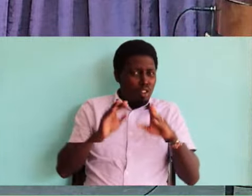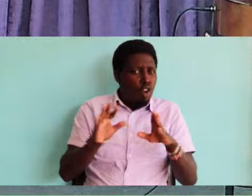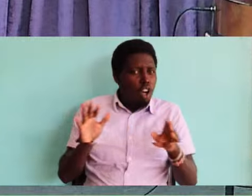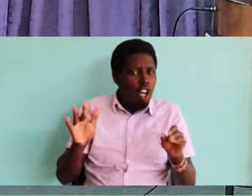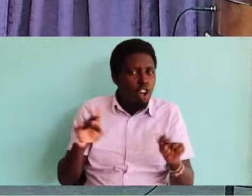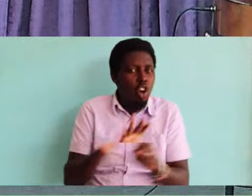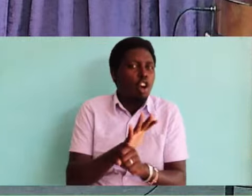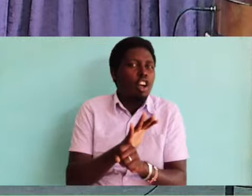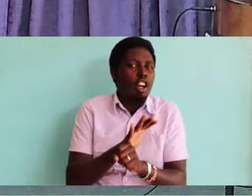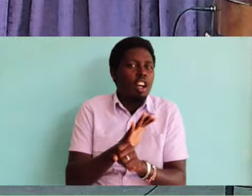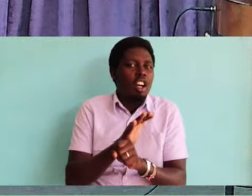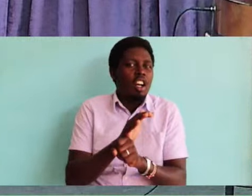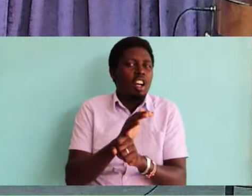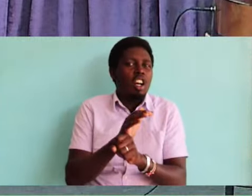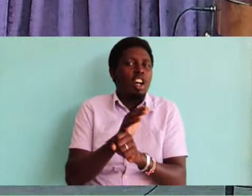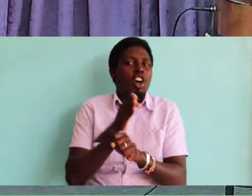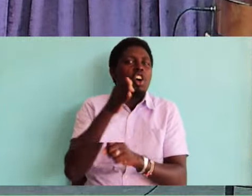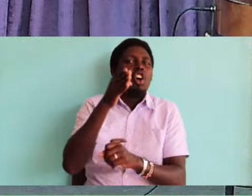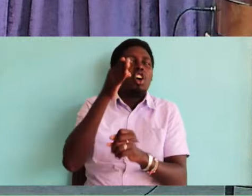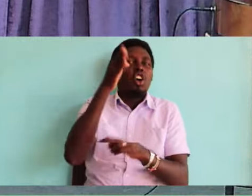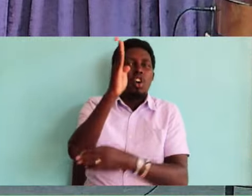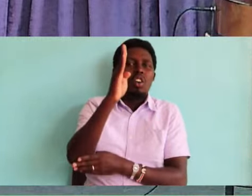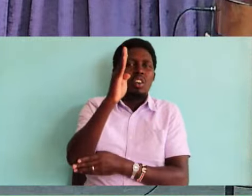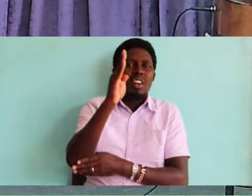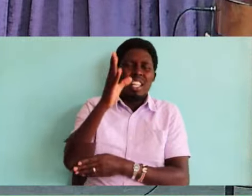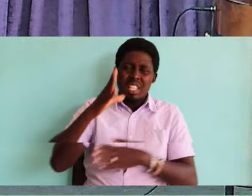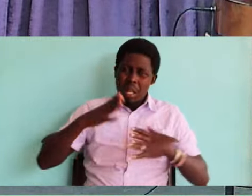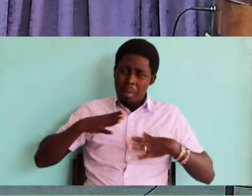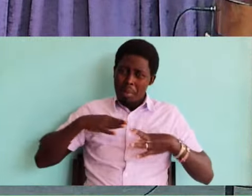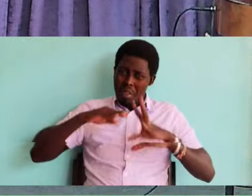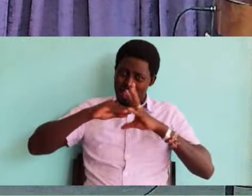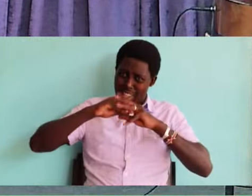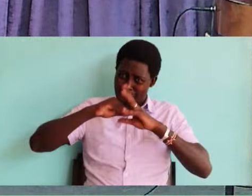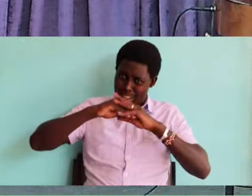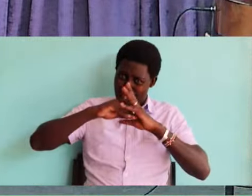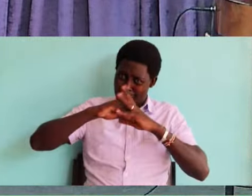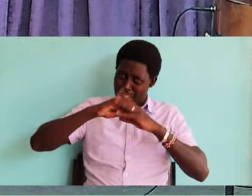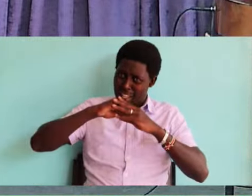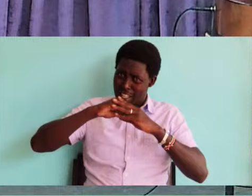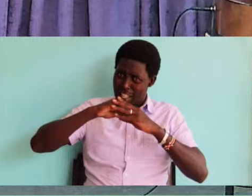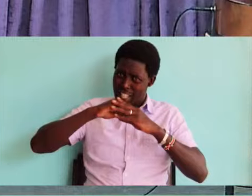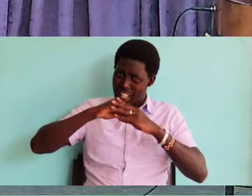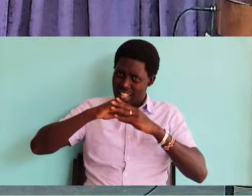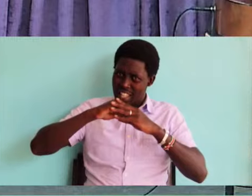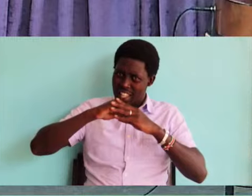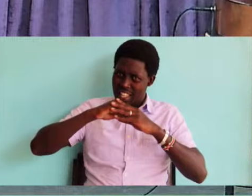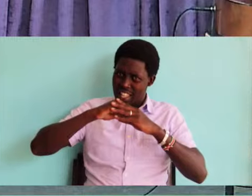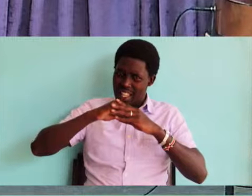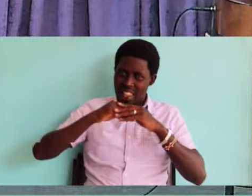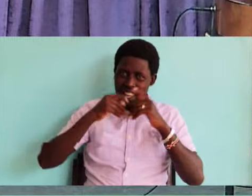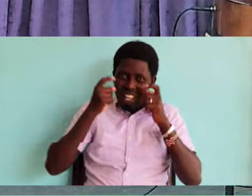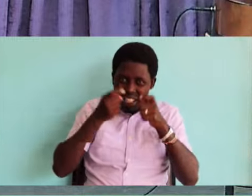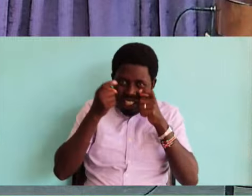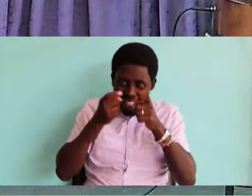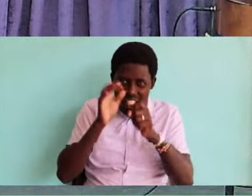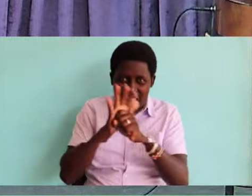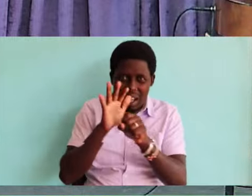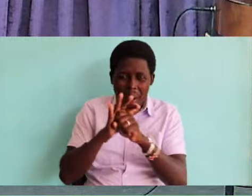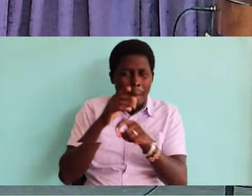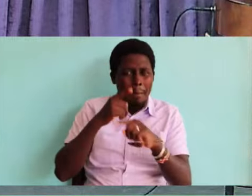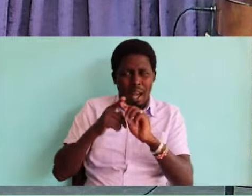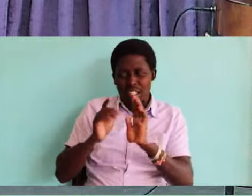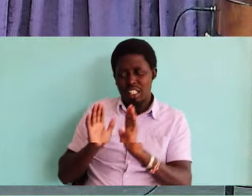These people whom he had created, they sinned against him, but he did not abandon